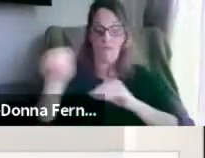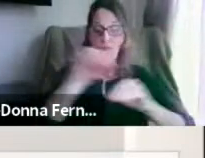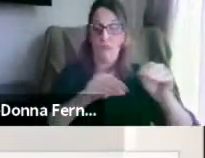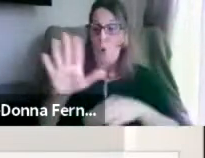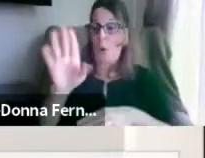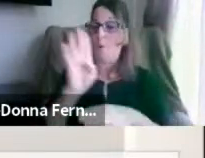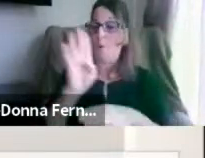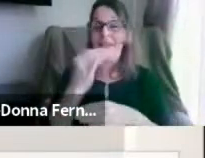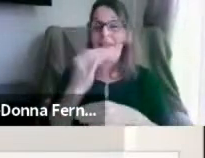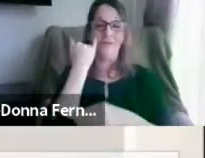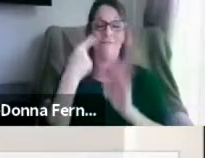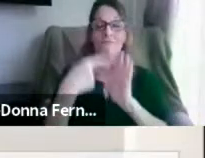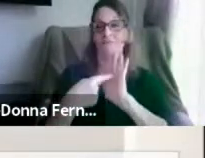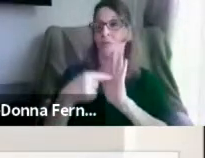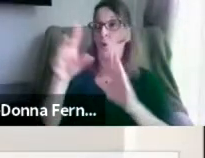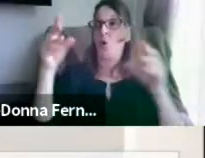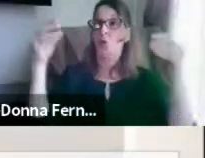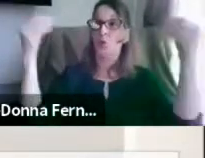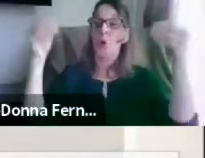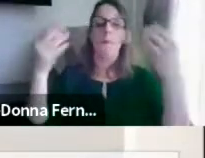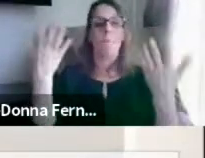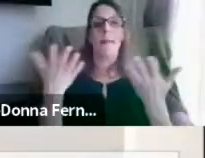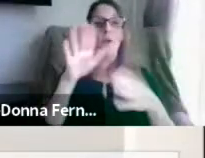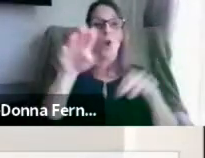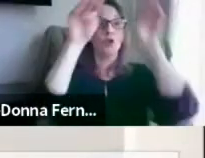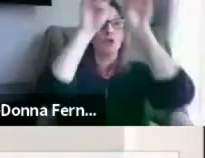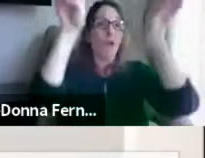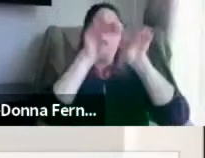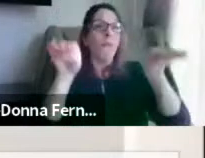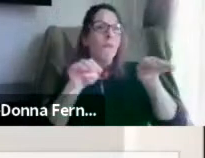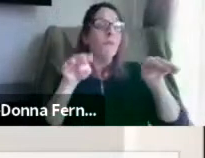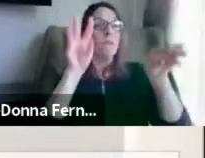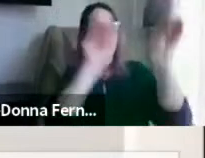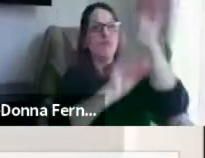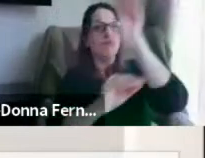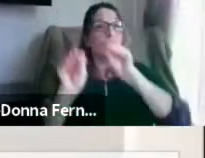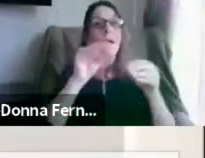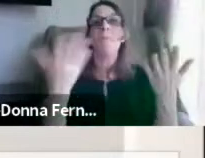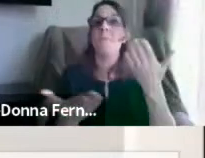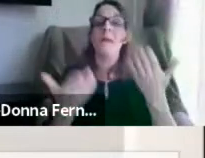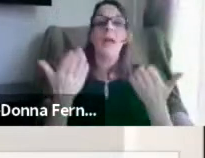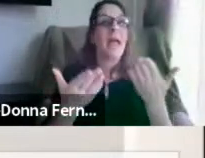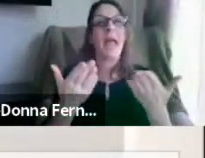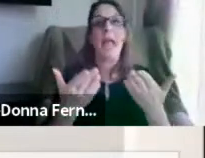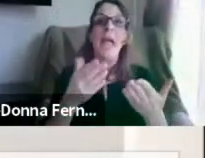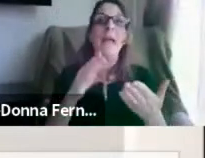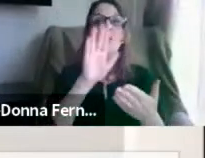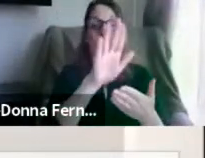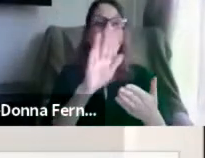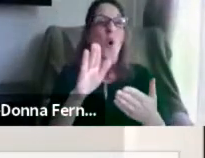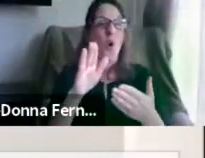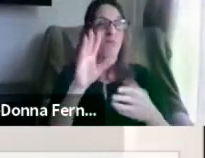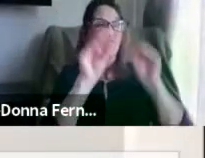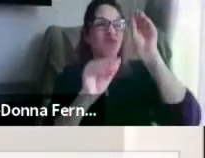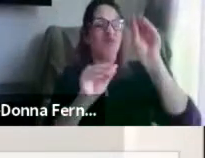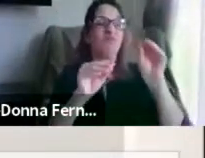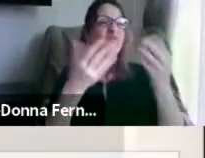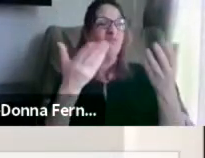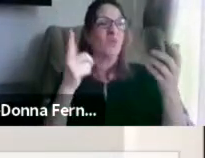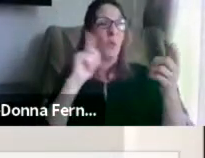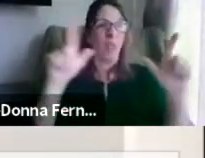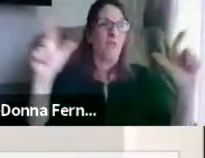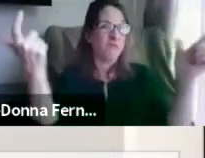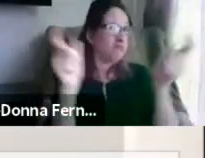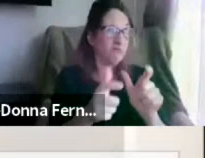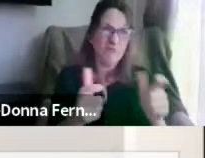a store, situate your shelving. Chances are your stock is going to be a little bit depleted right now just because of the